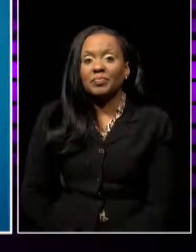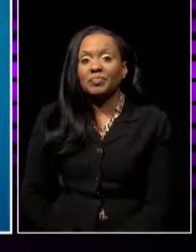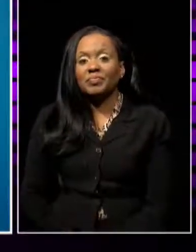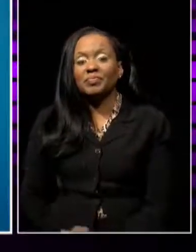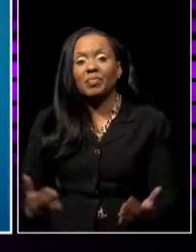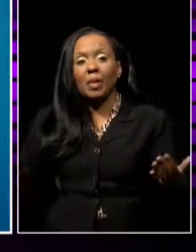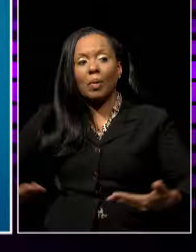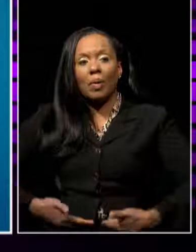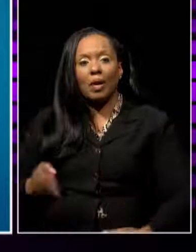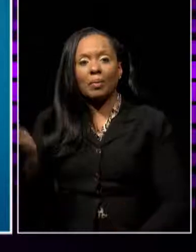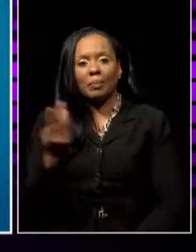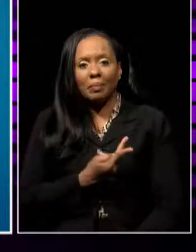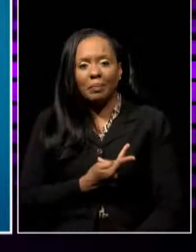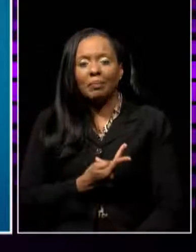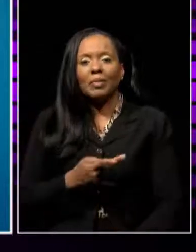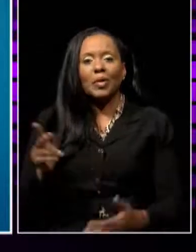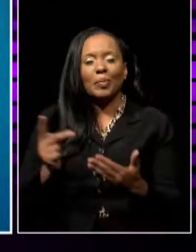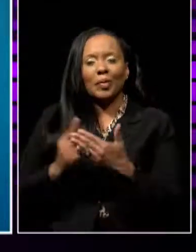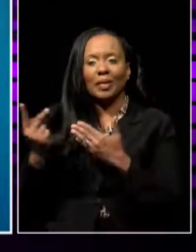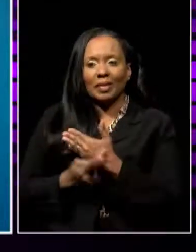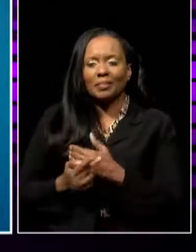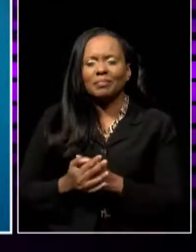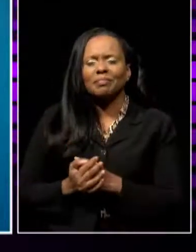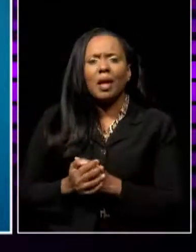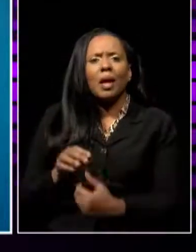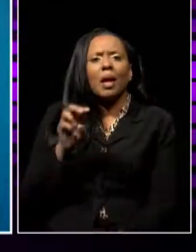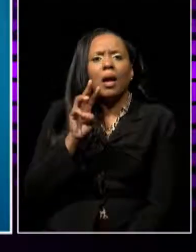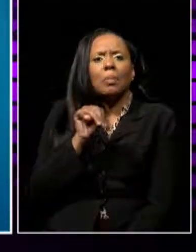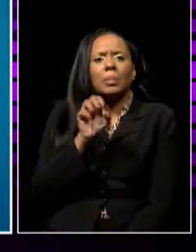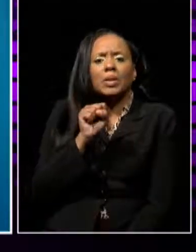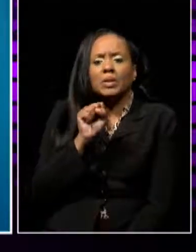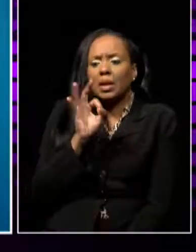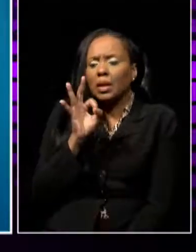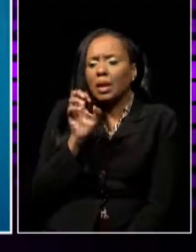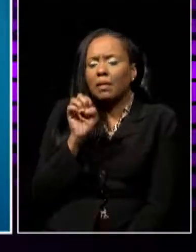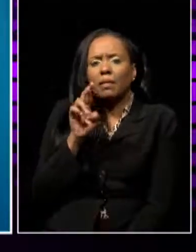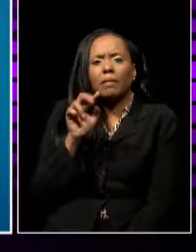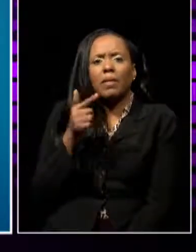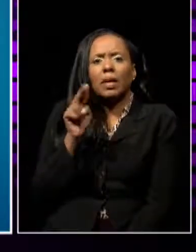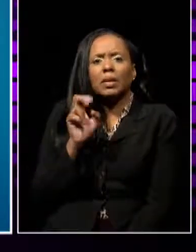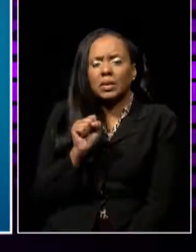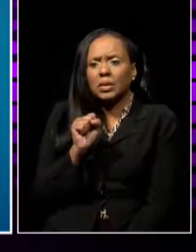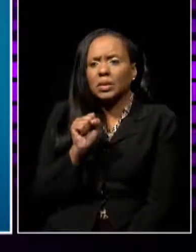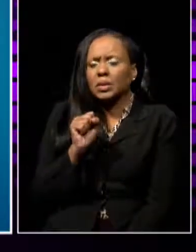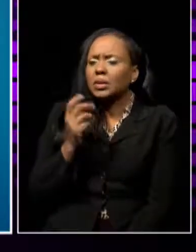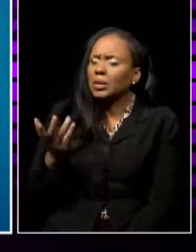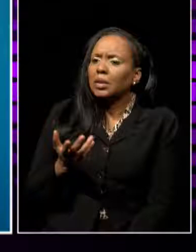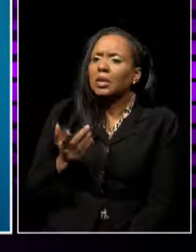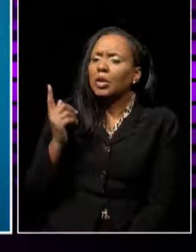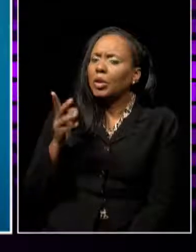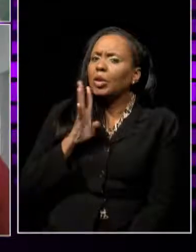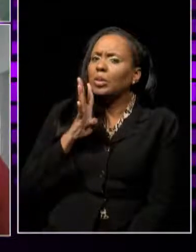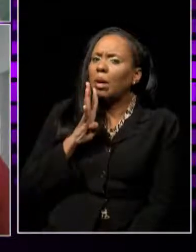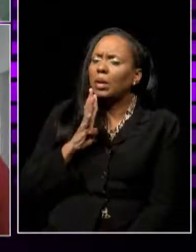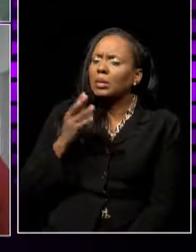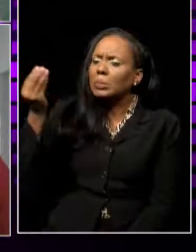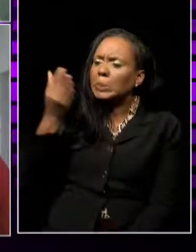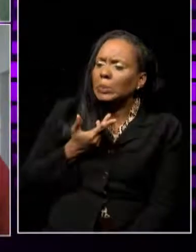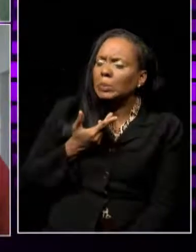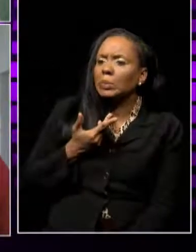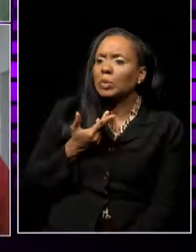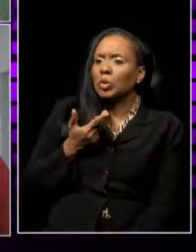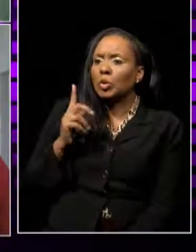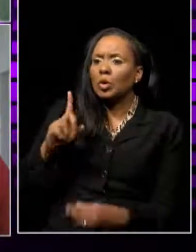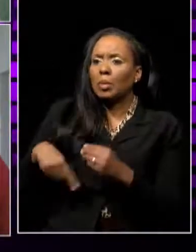Welcome back to the Listen Up Accord. Now, Miss Fergus, you were jumping in on the point and countering what Sean said about